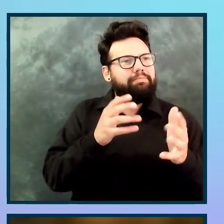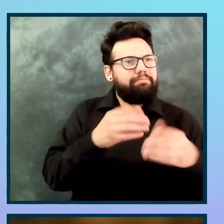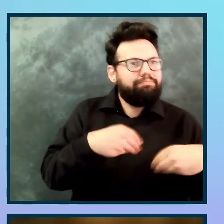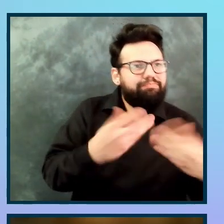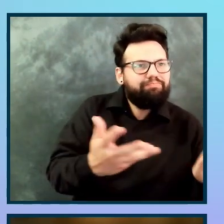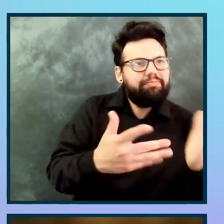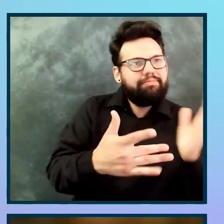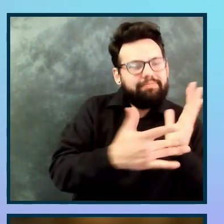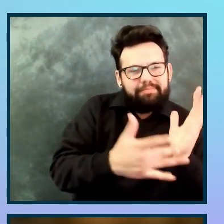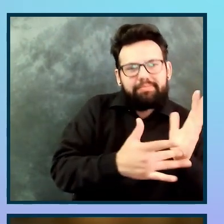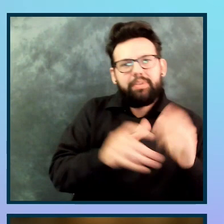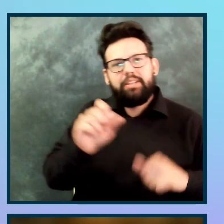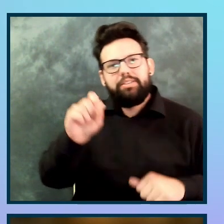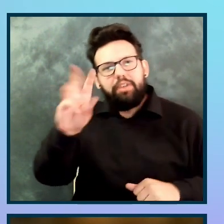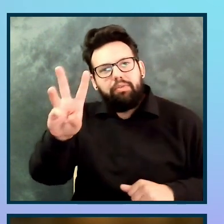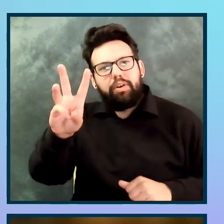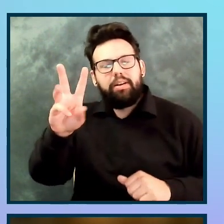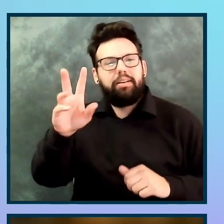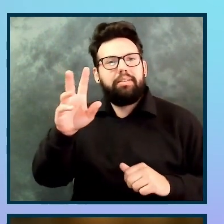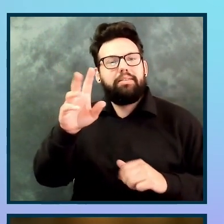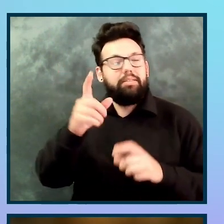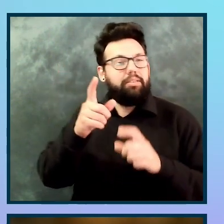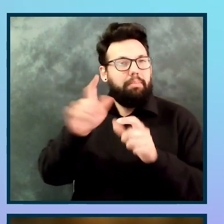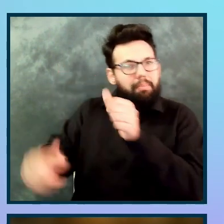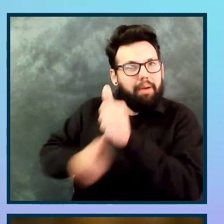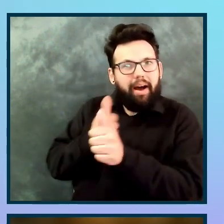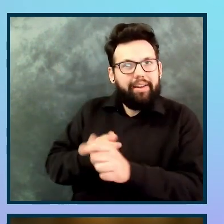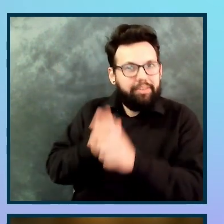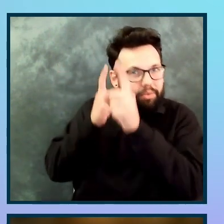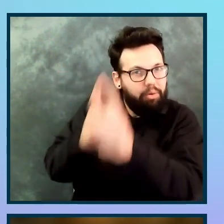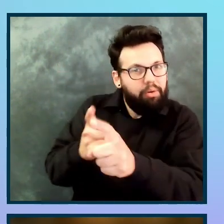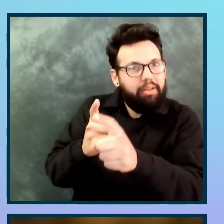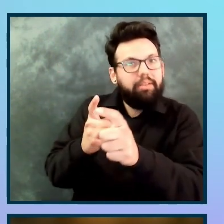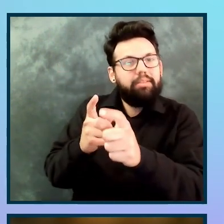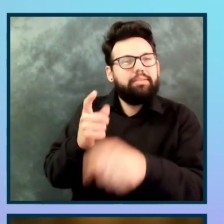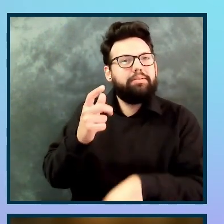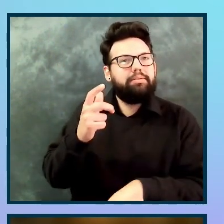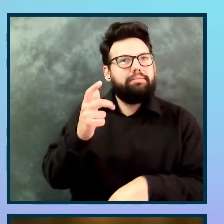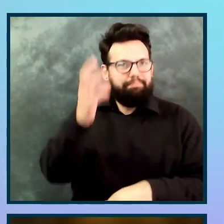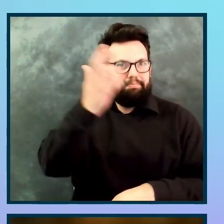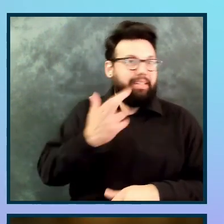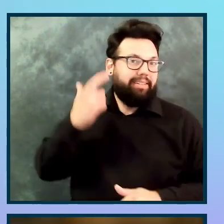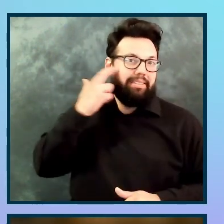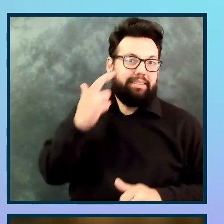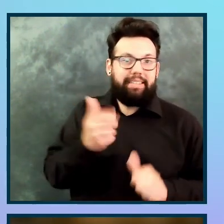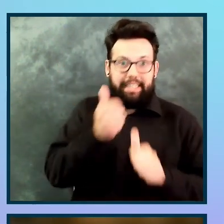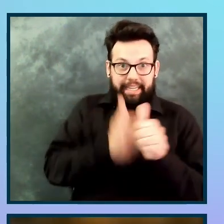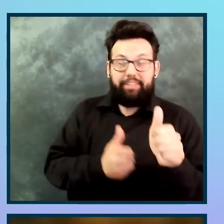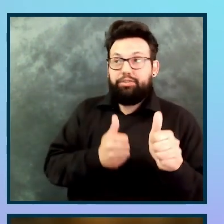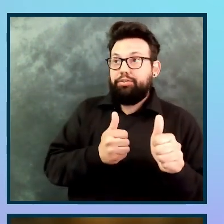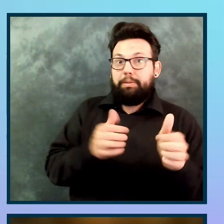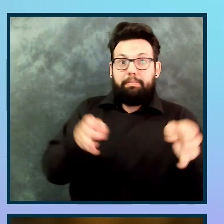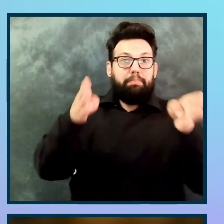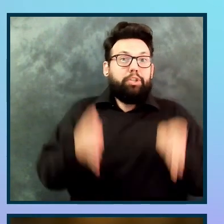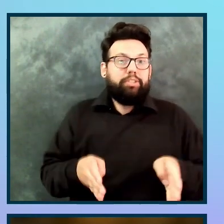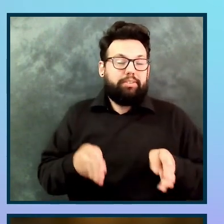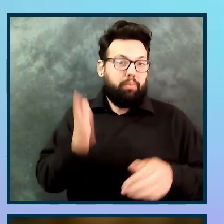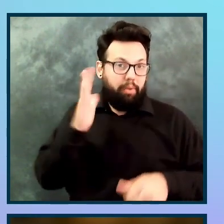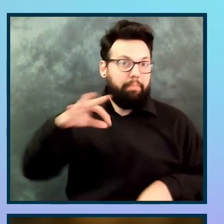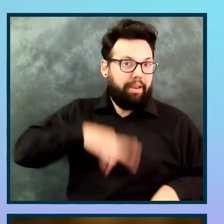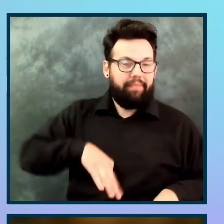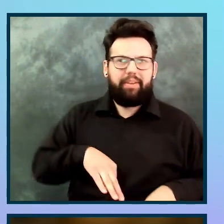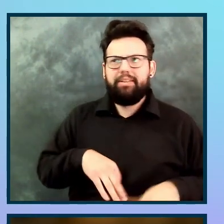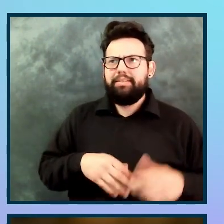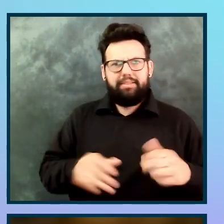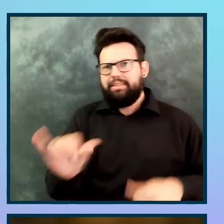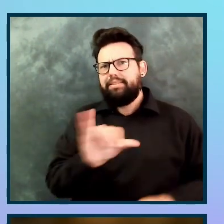is accessible, that we're really doing this because every single person, ourselves included, benefits from this.